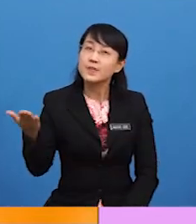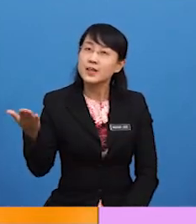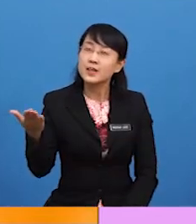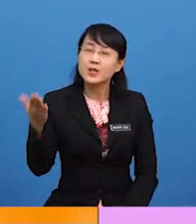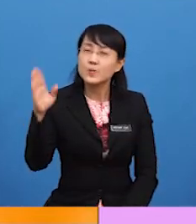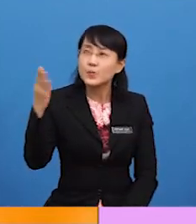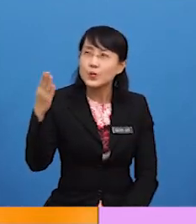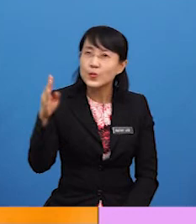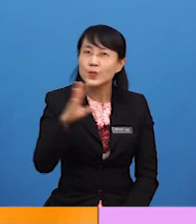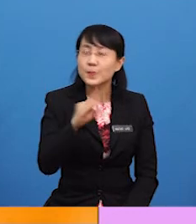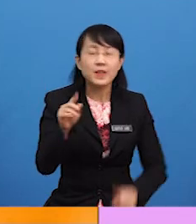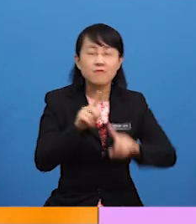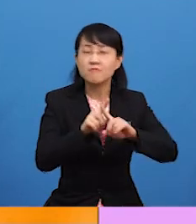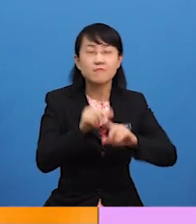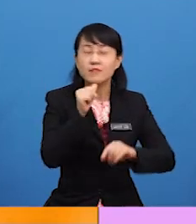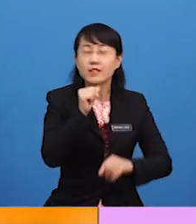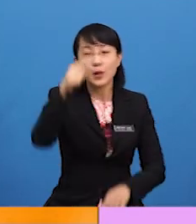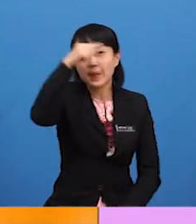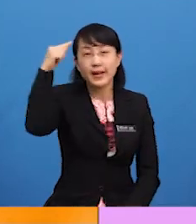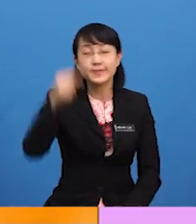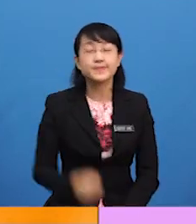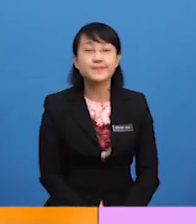blue, but not black.